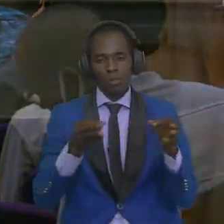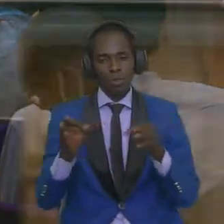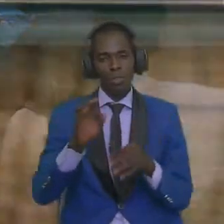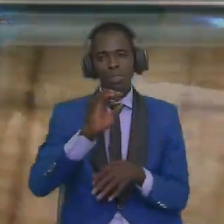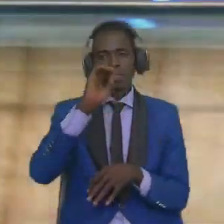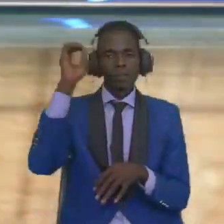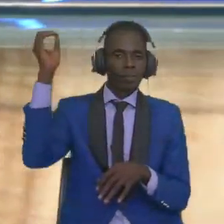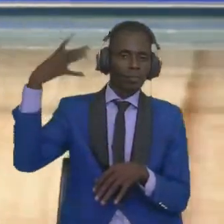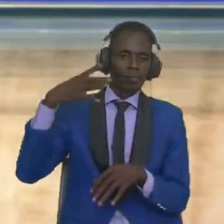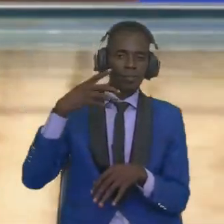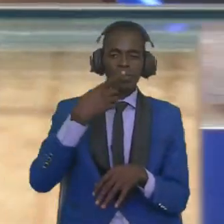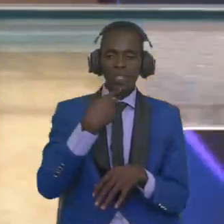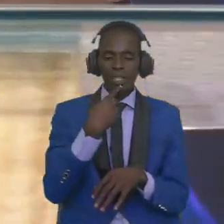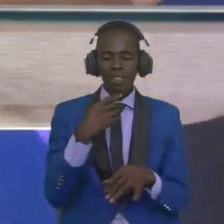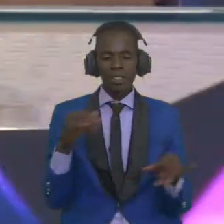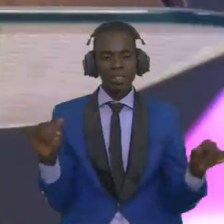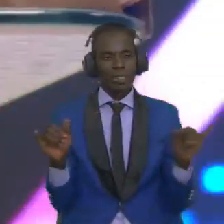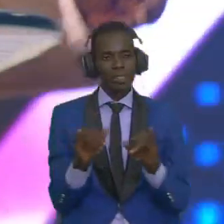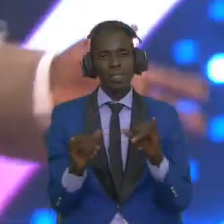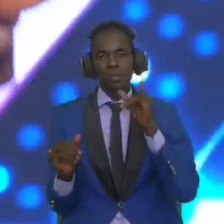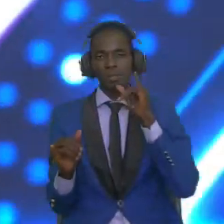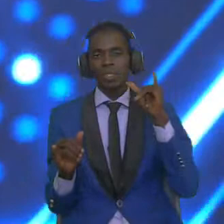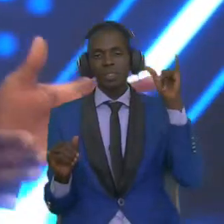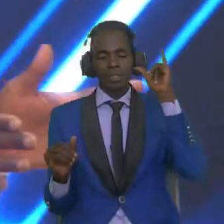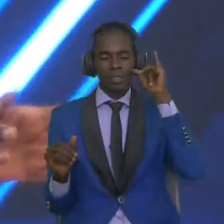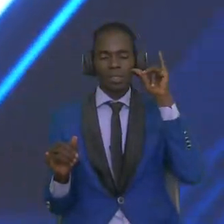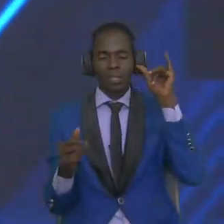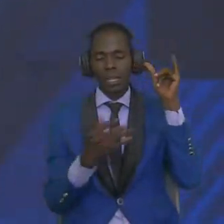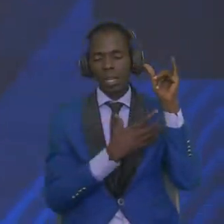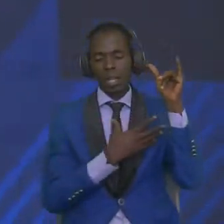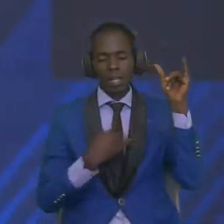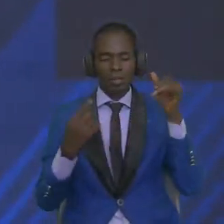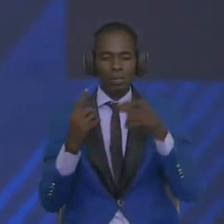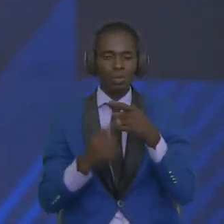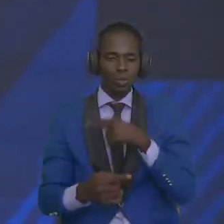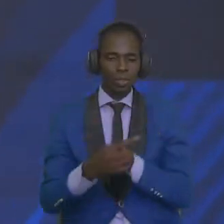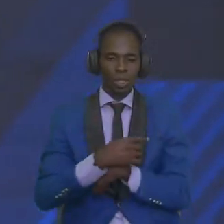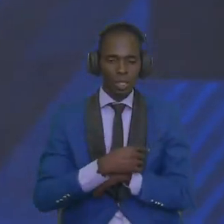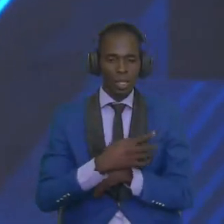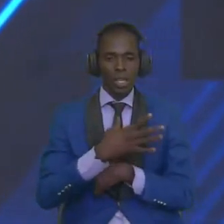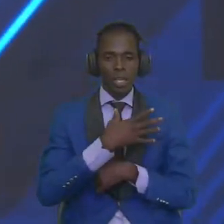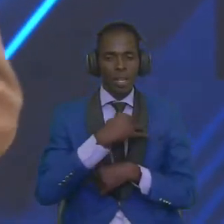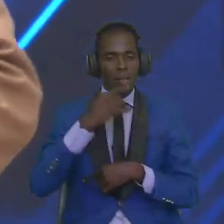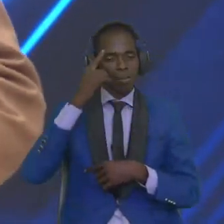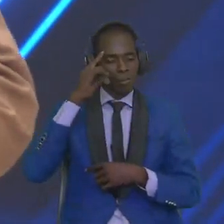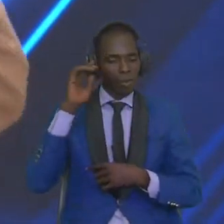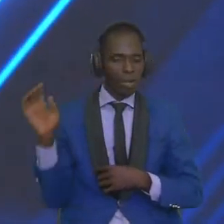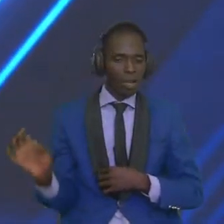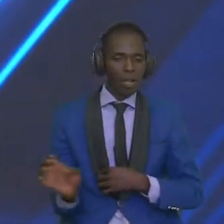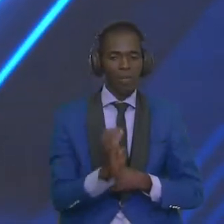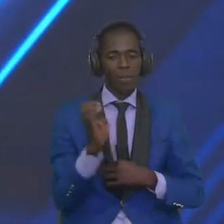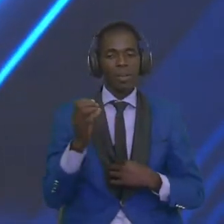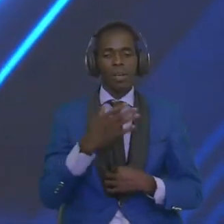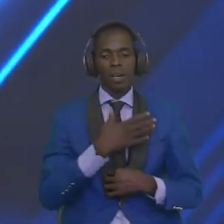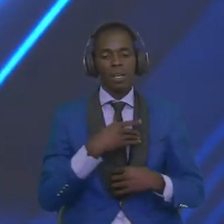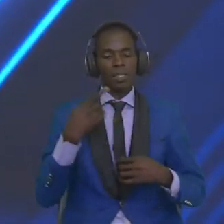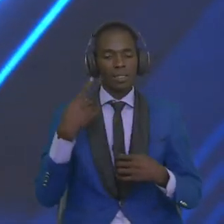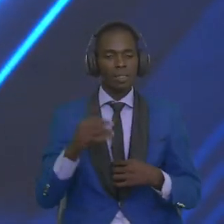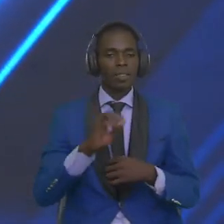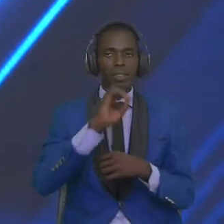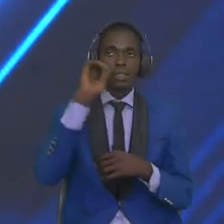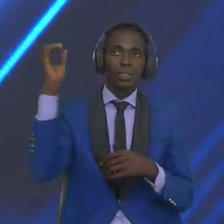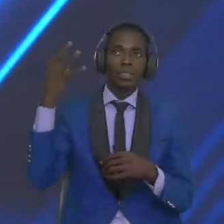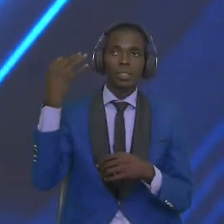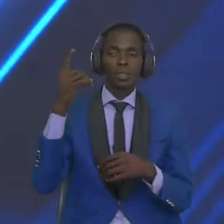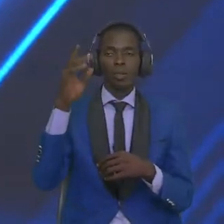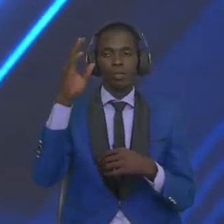the same yesterday and today and forever. And the grace of God